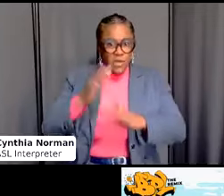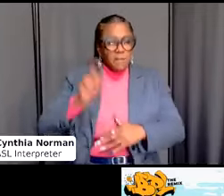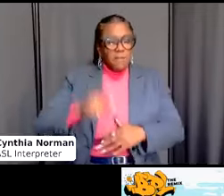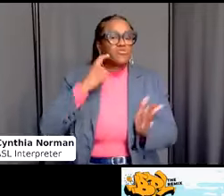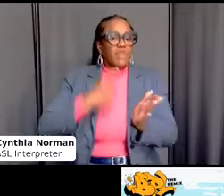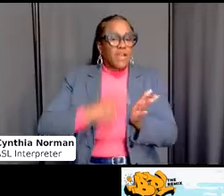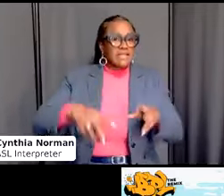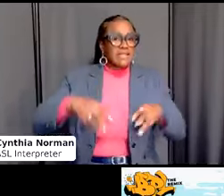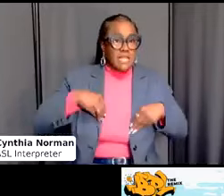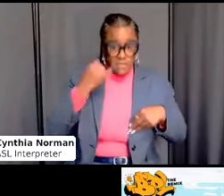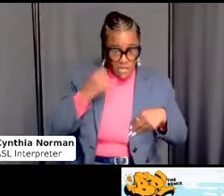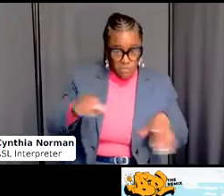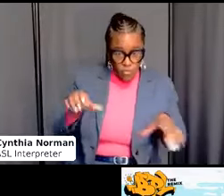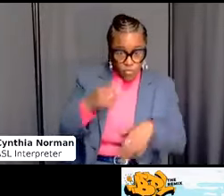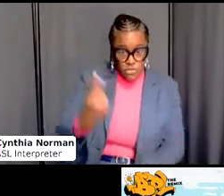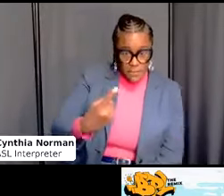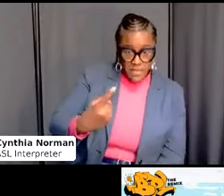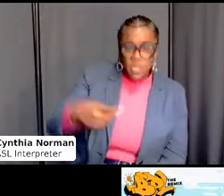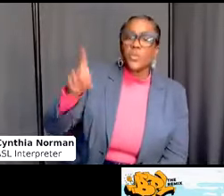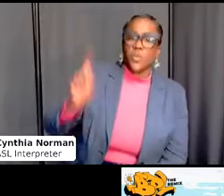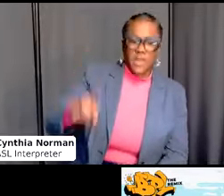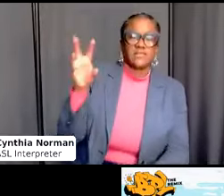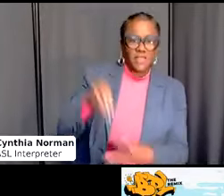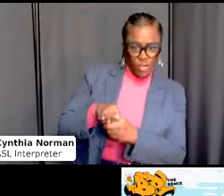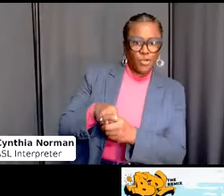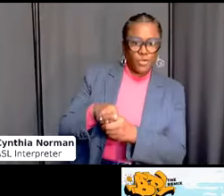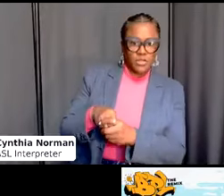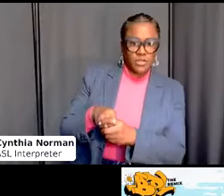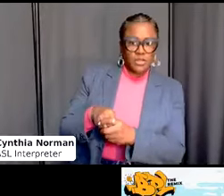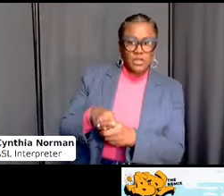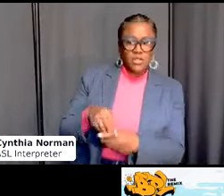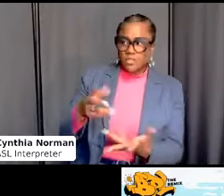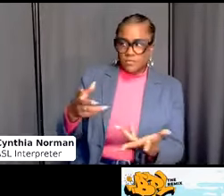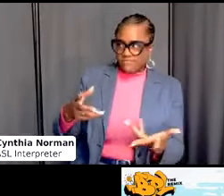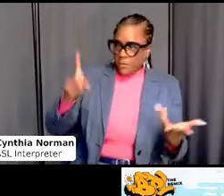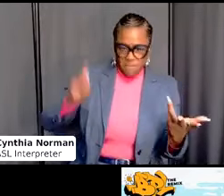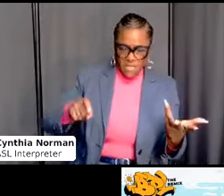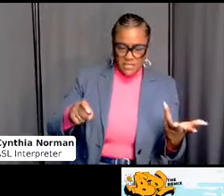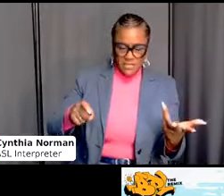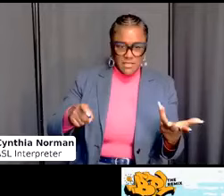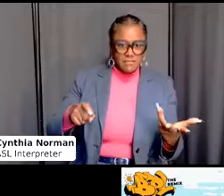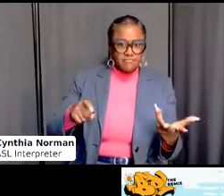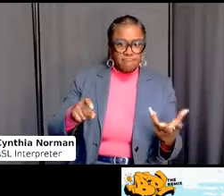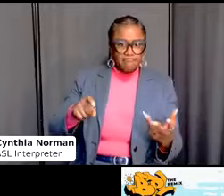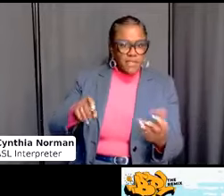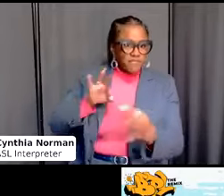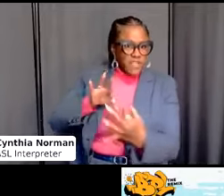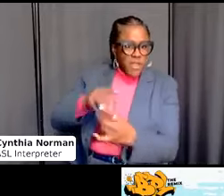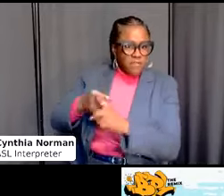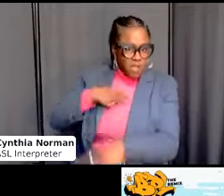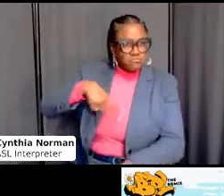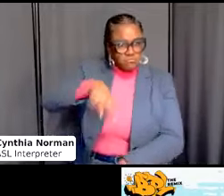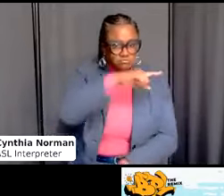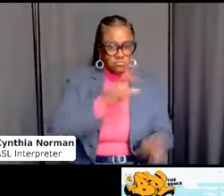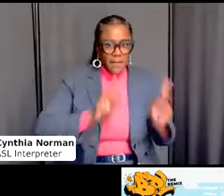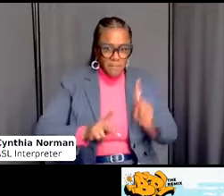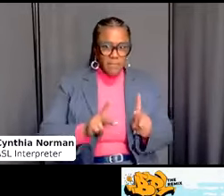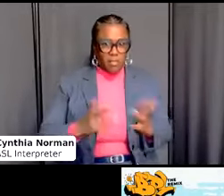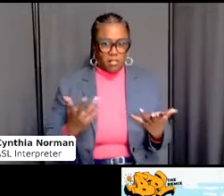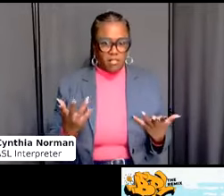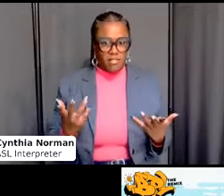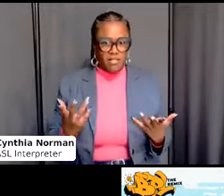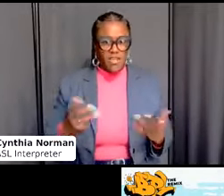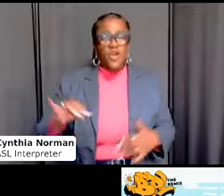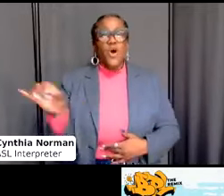that if you're going to do something, you got to get some input from the masses of the people. You also, as